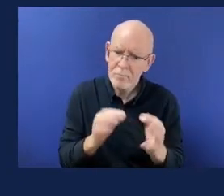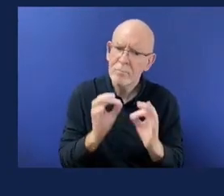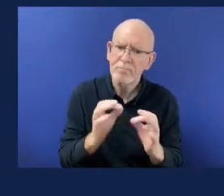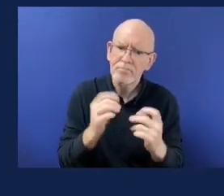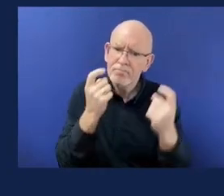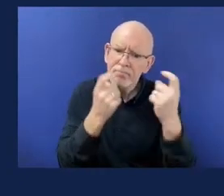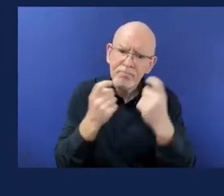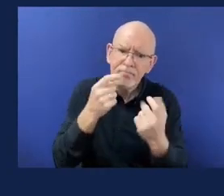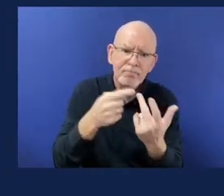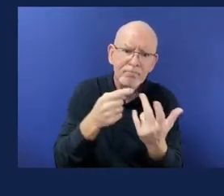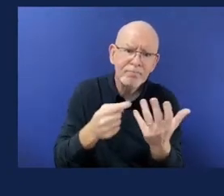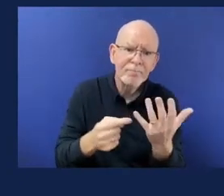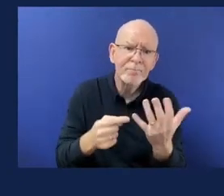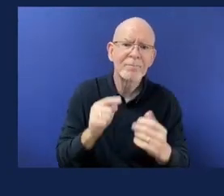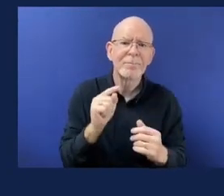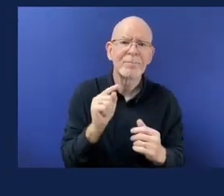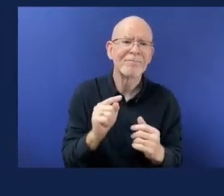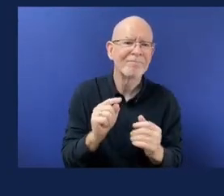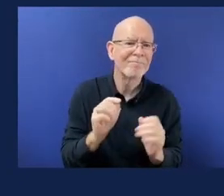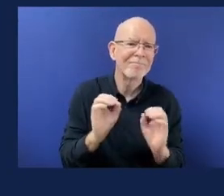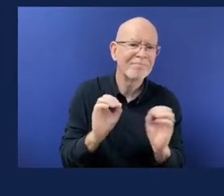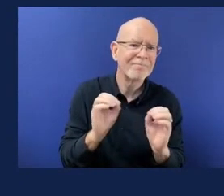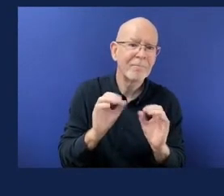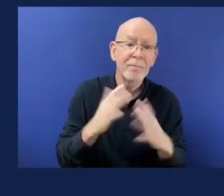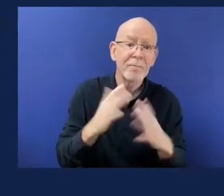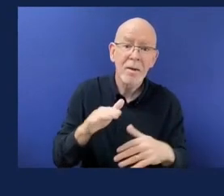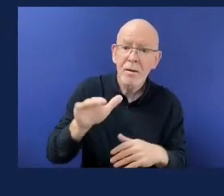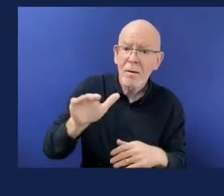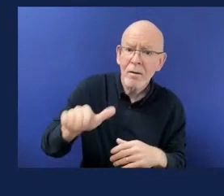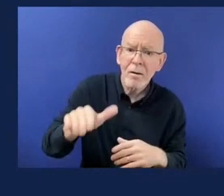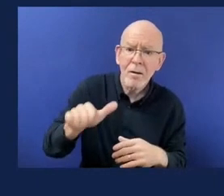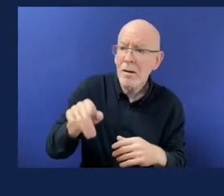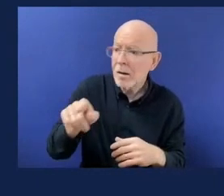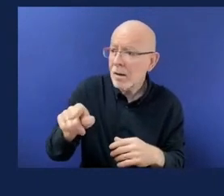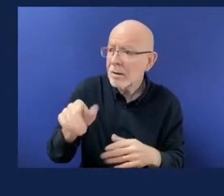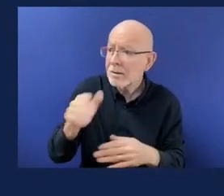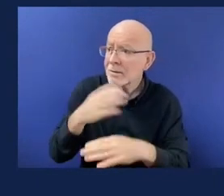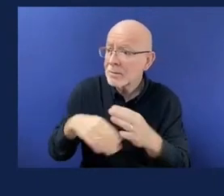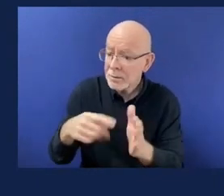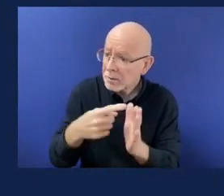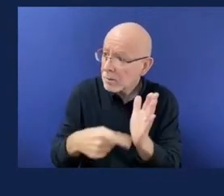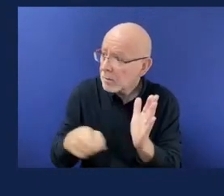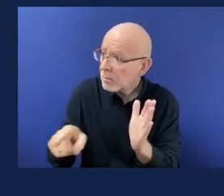transport. We could move to the next slide, please.